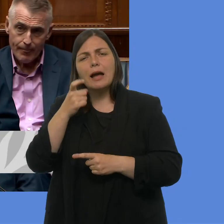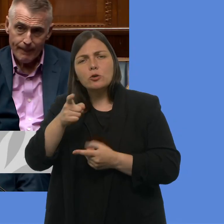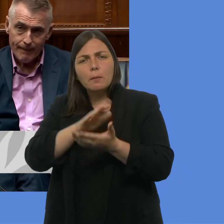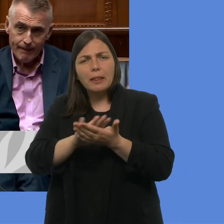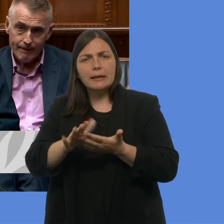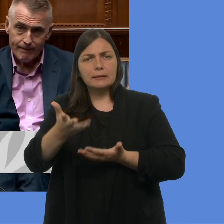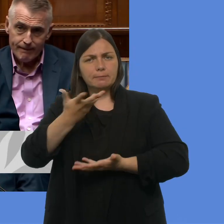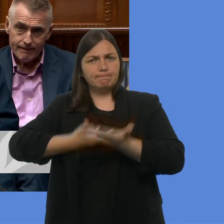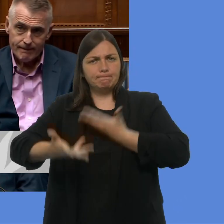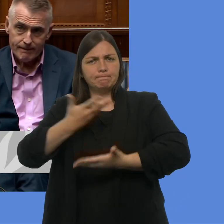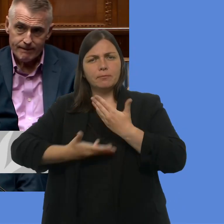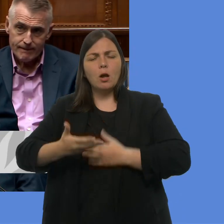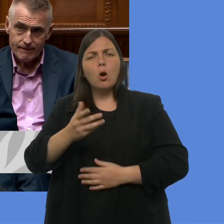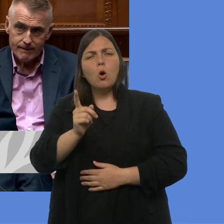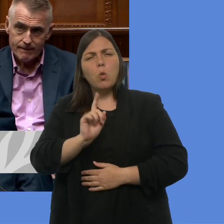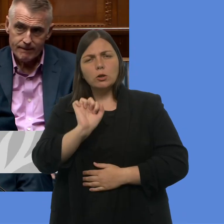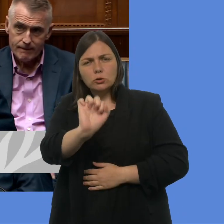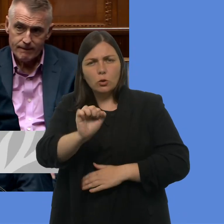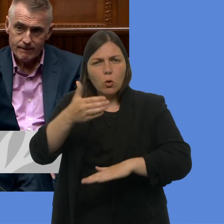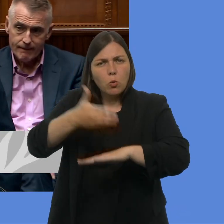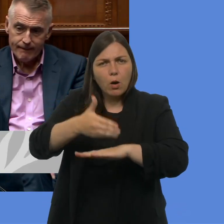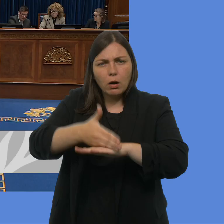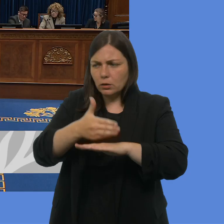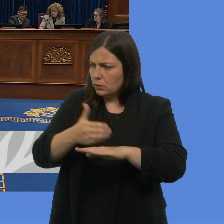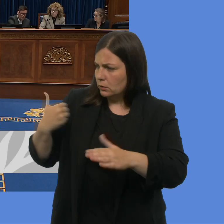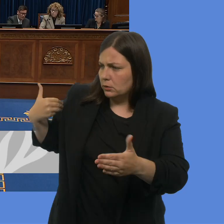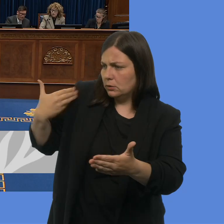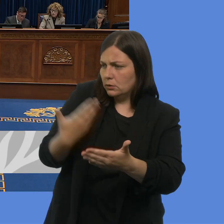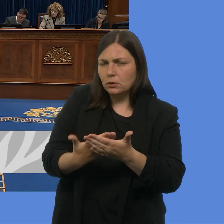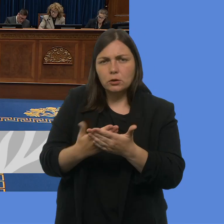address illegal, unregulated bonfires.